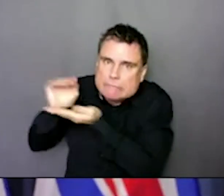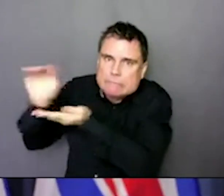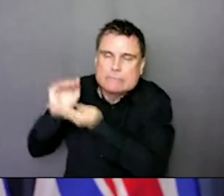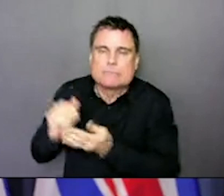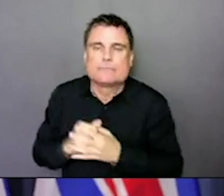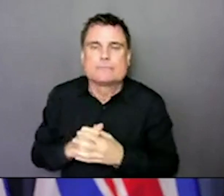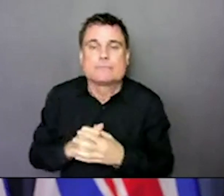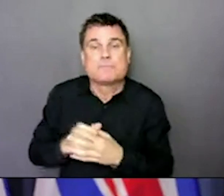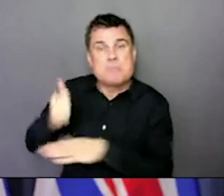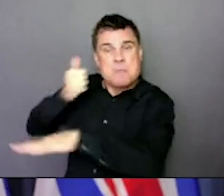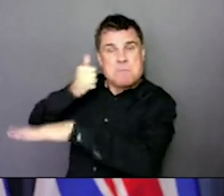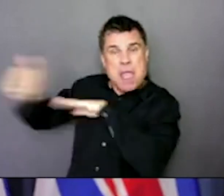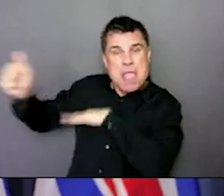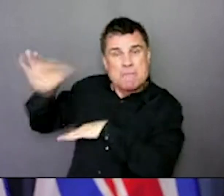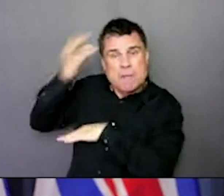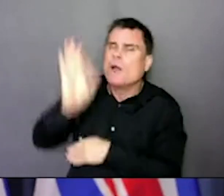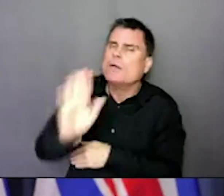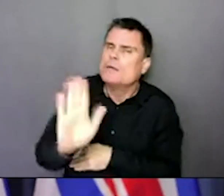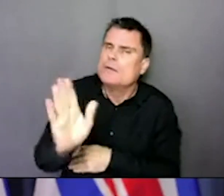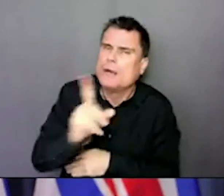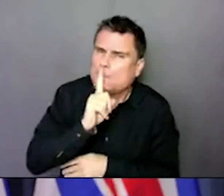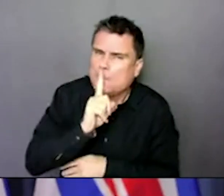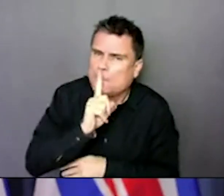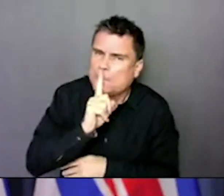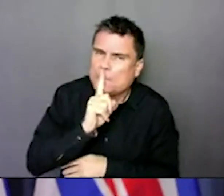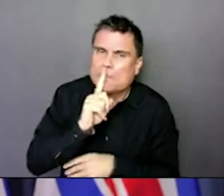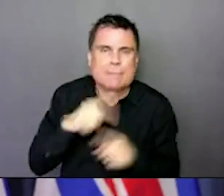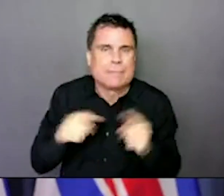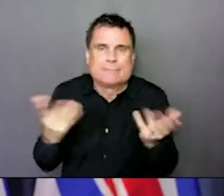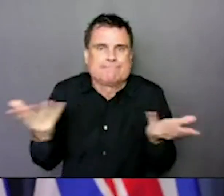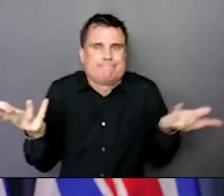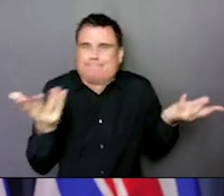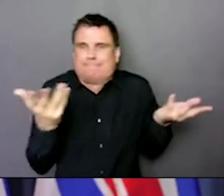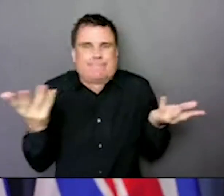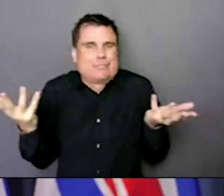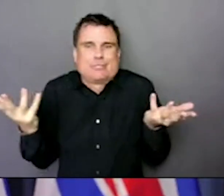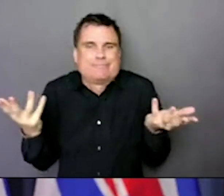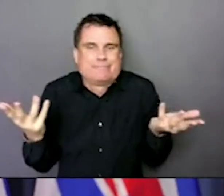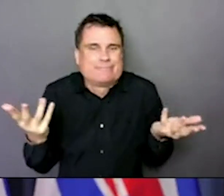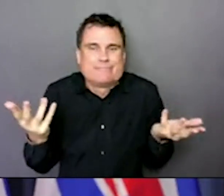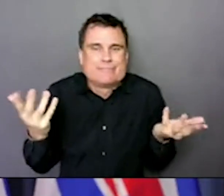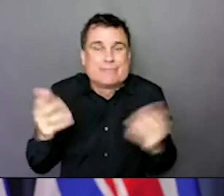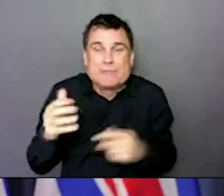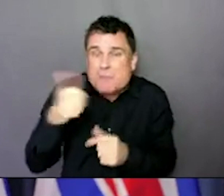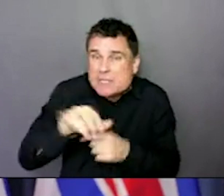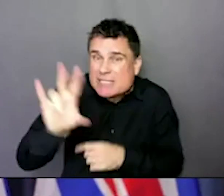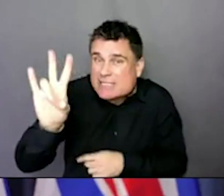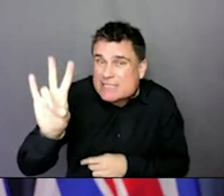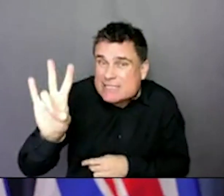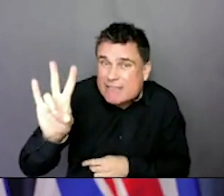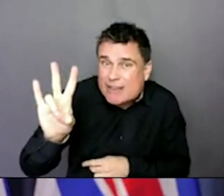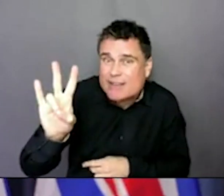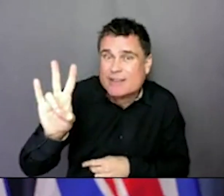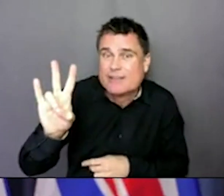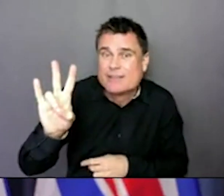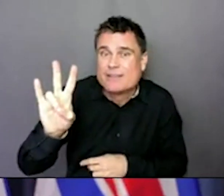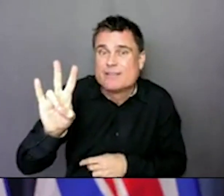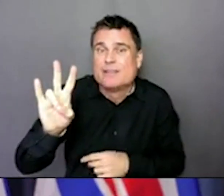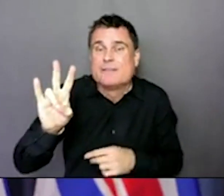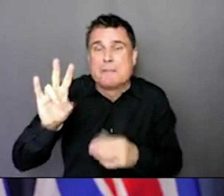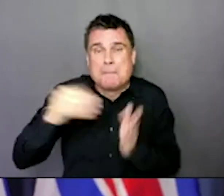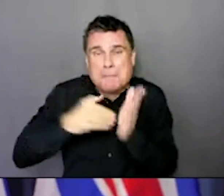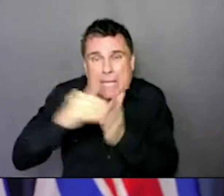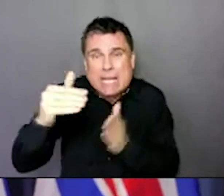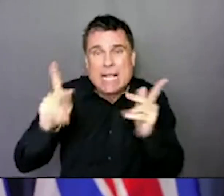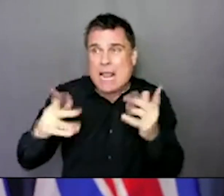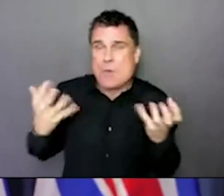just something I think all Canadians understand. There are 7 billion people anxious to get a vaccine. There aren't 7 billion vaccines. So we need to make